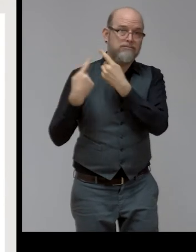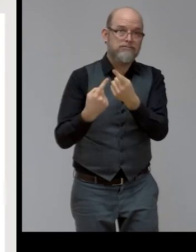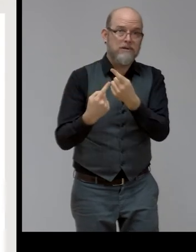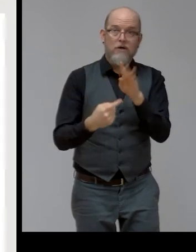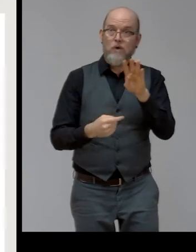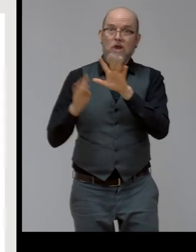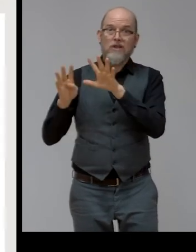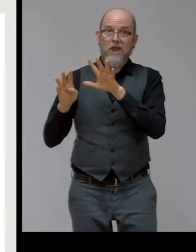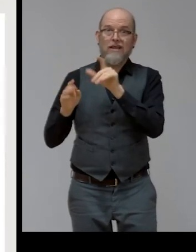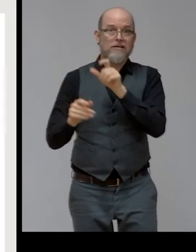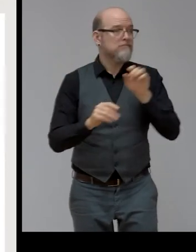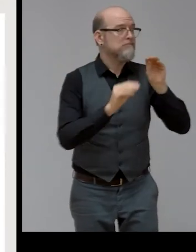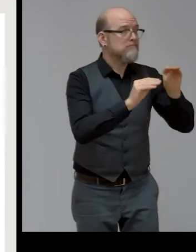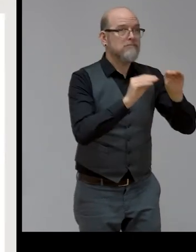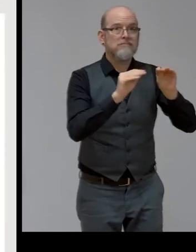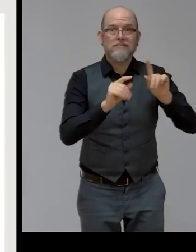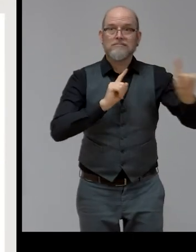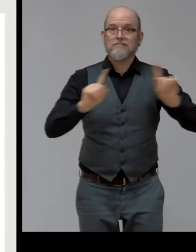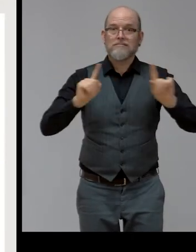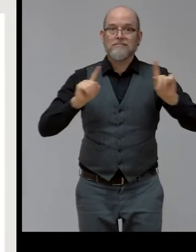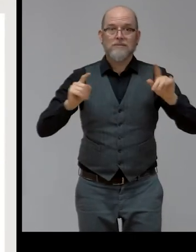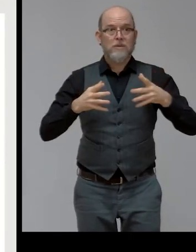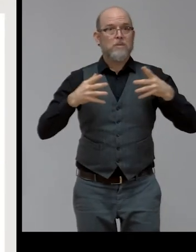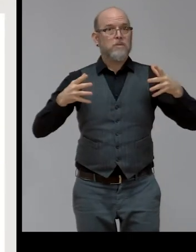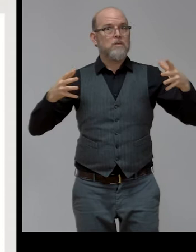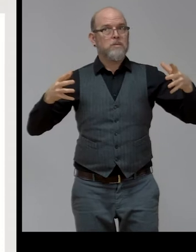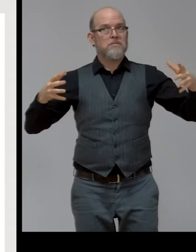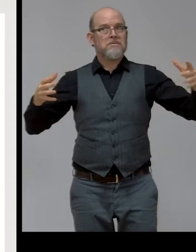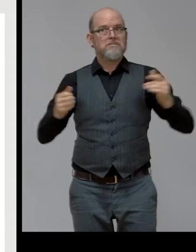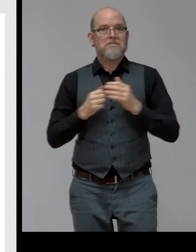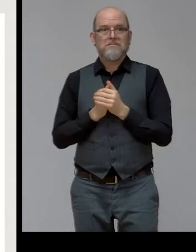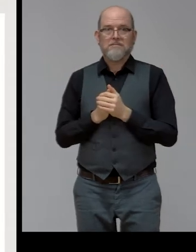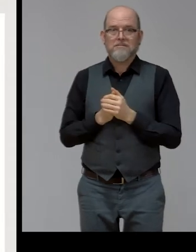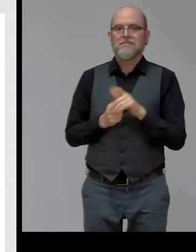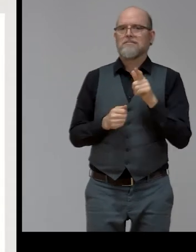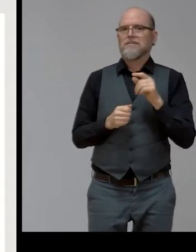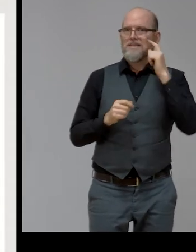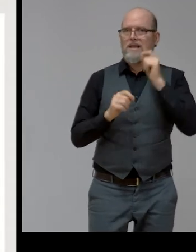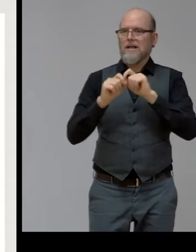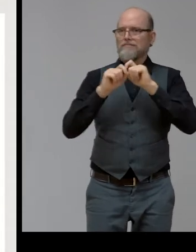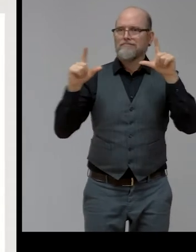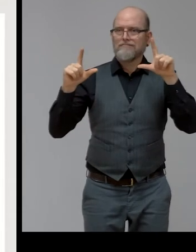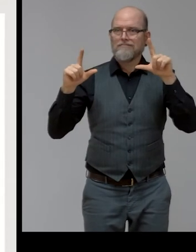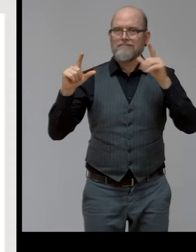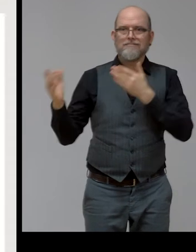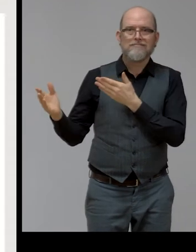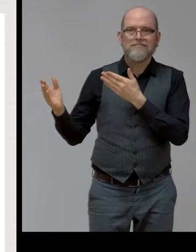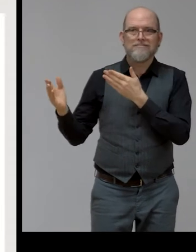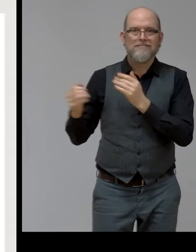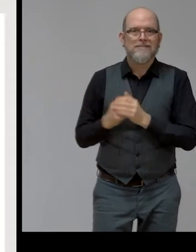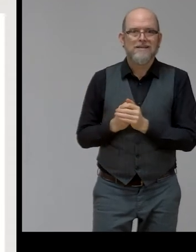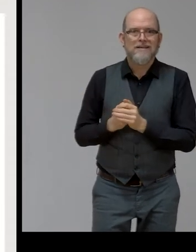these numbers. These are some pictures from the target groups.